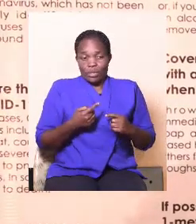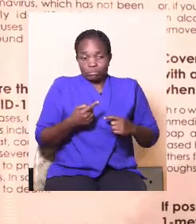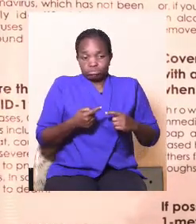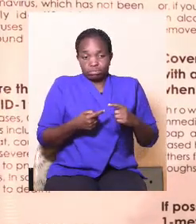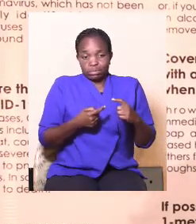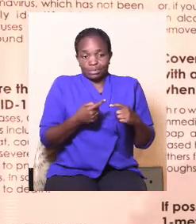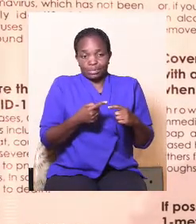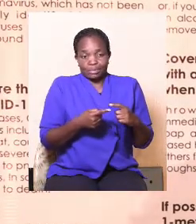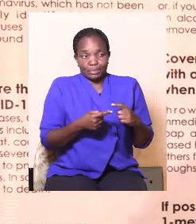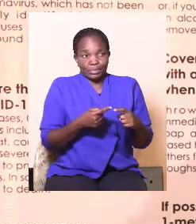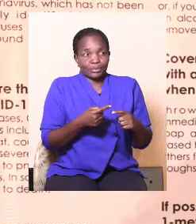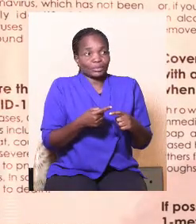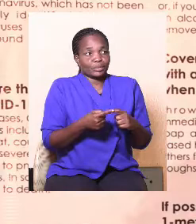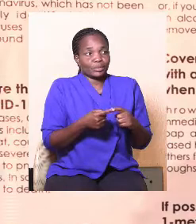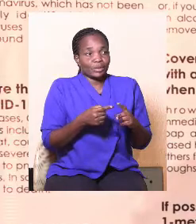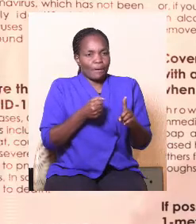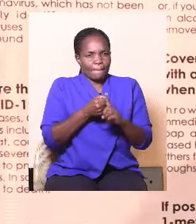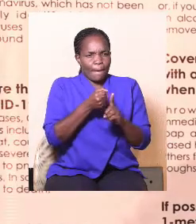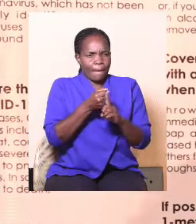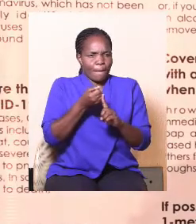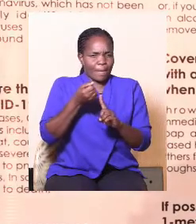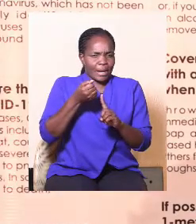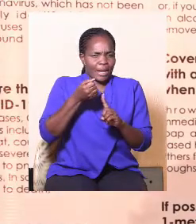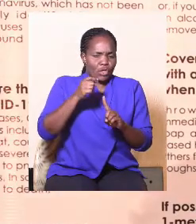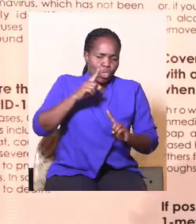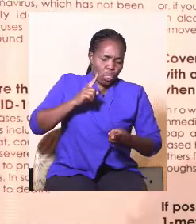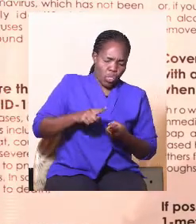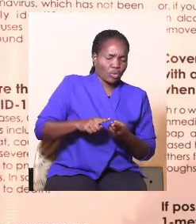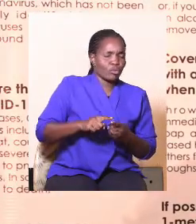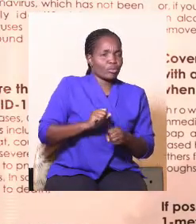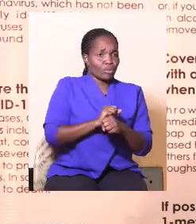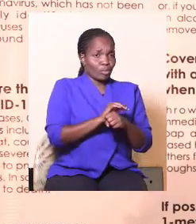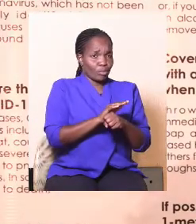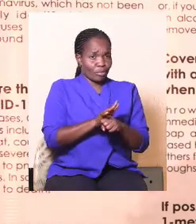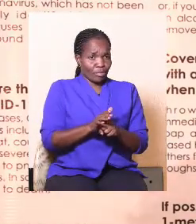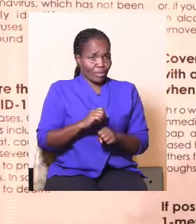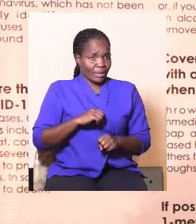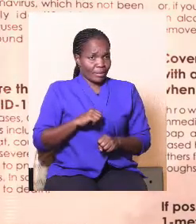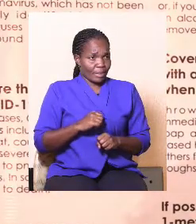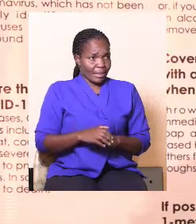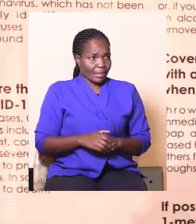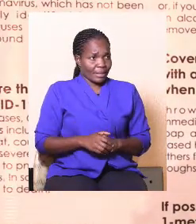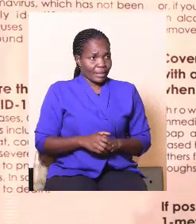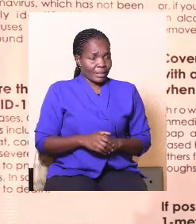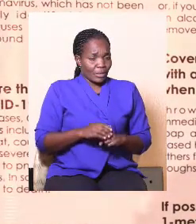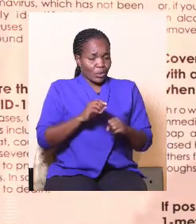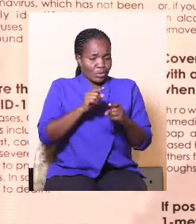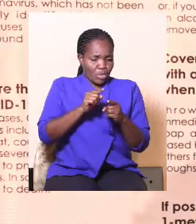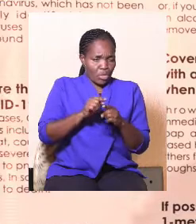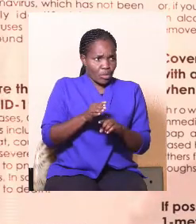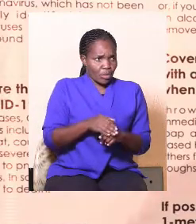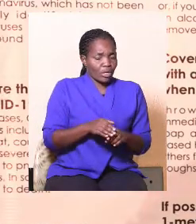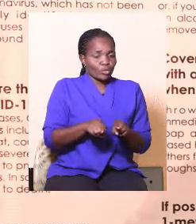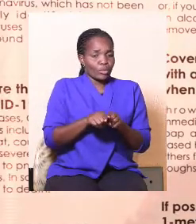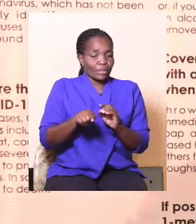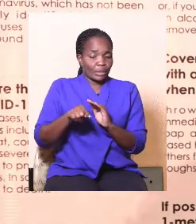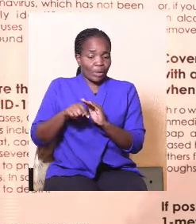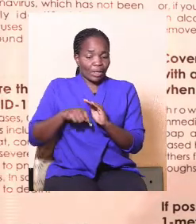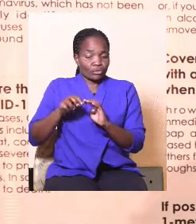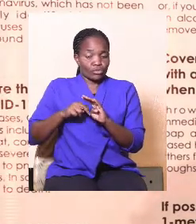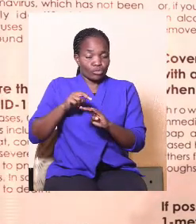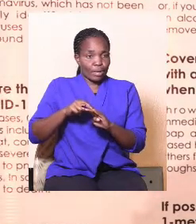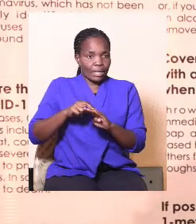in reducing the rate of transmission, and as we make progress in making the country ready